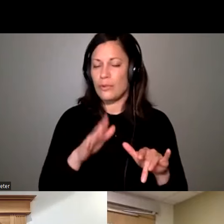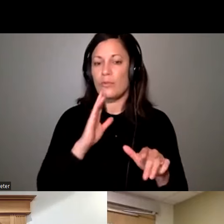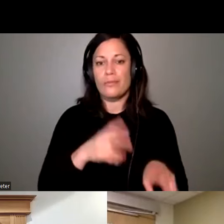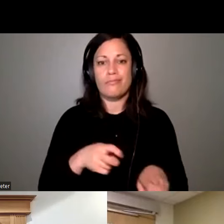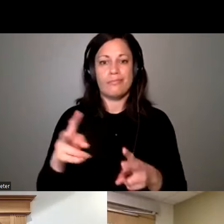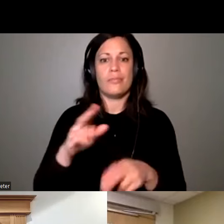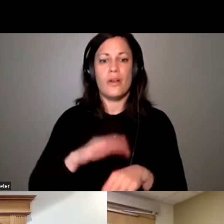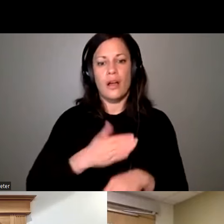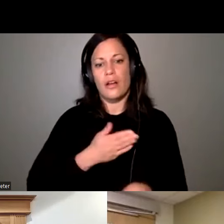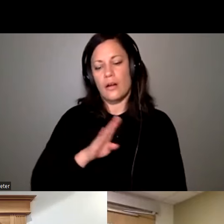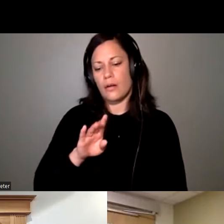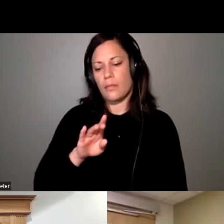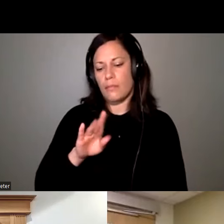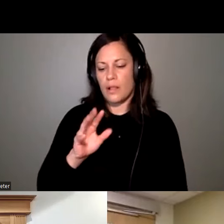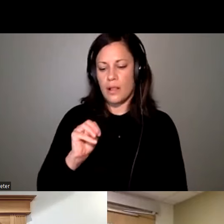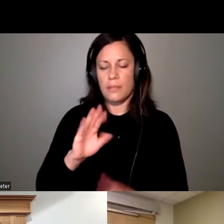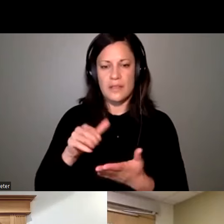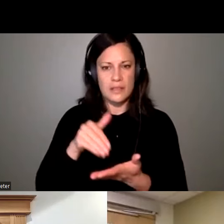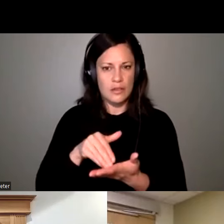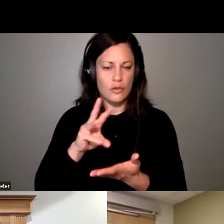on the Blum Center website at